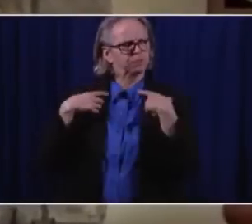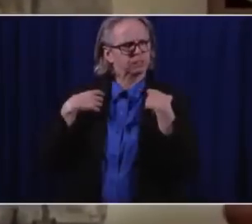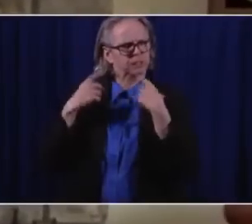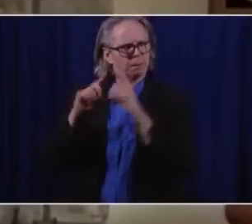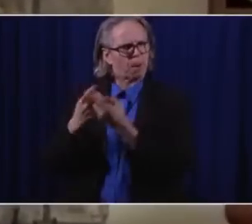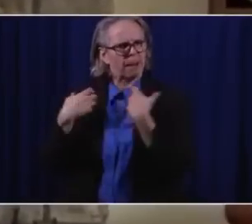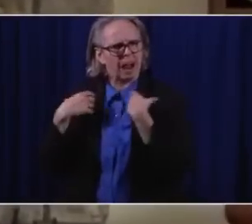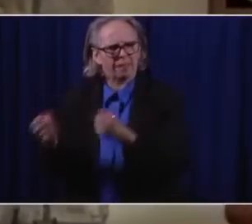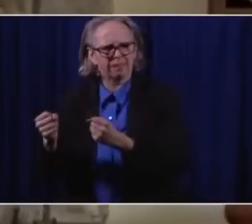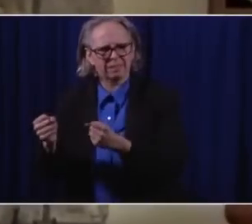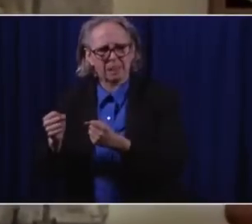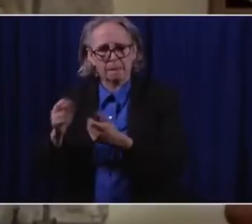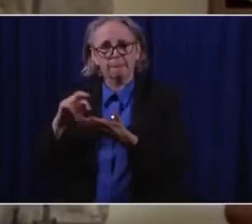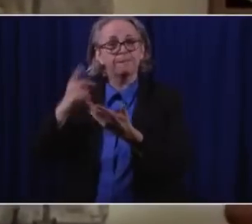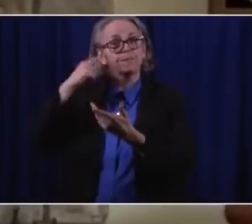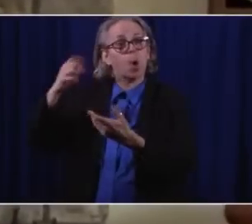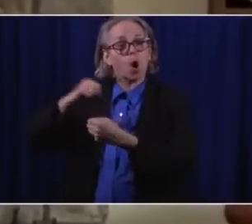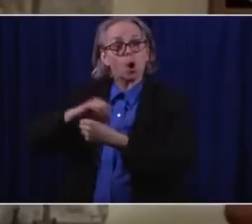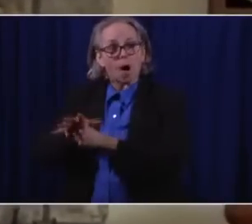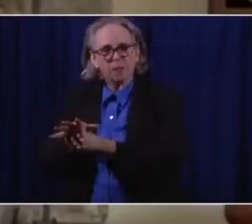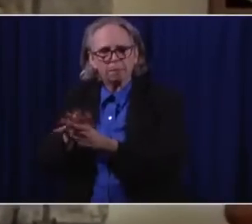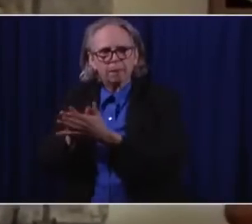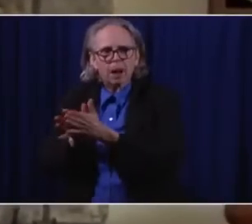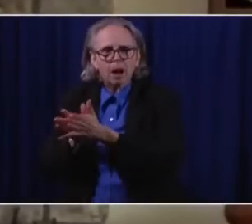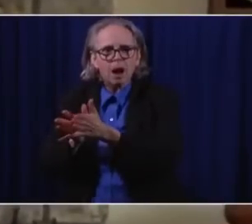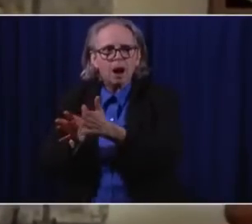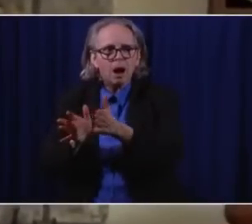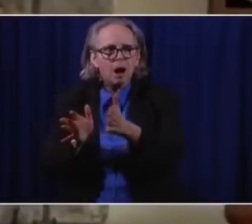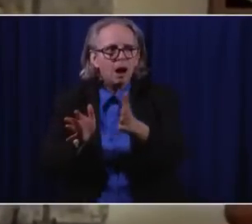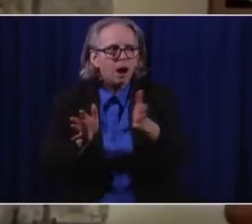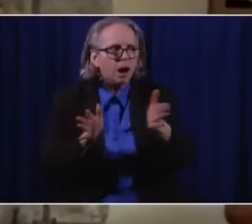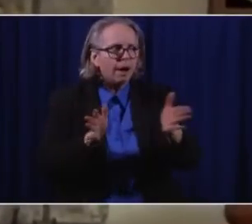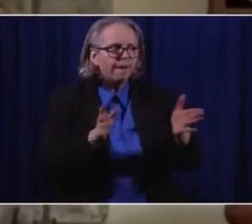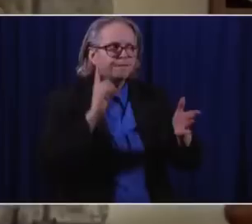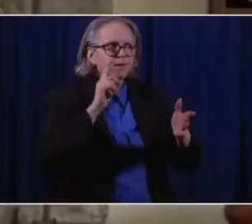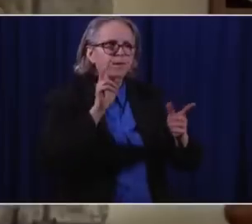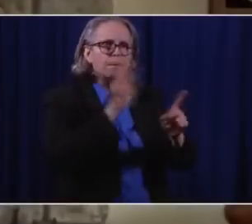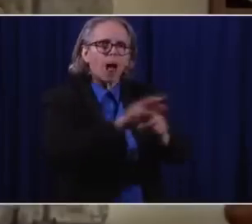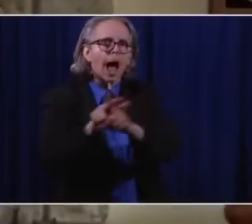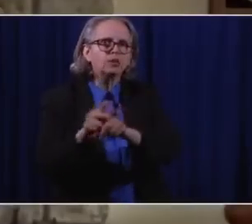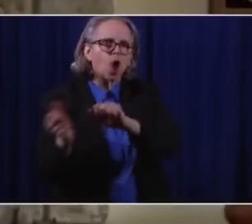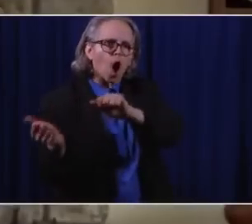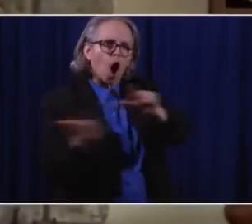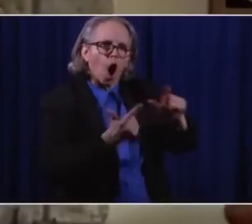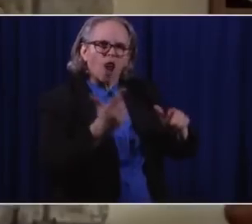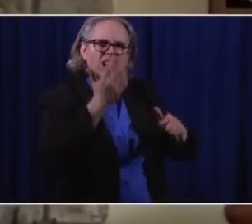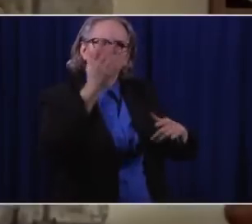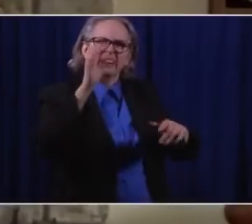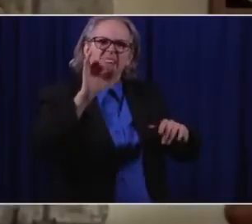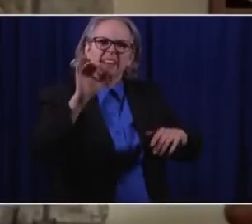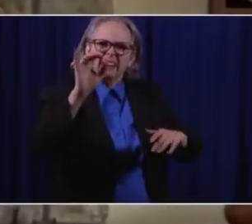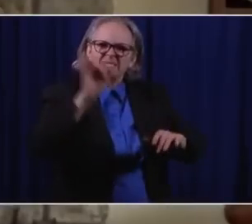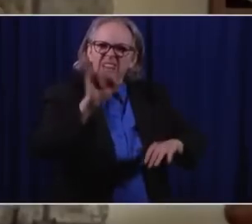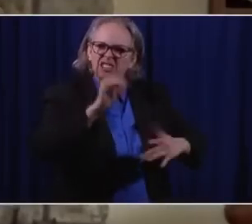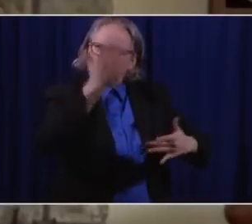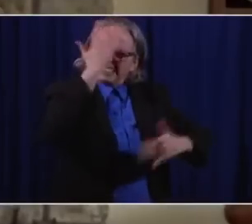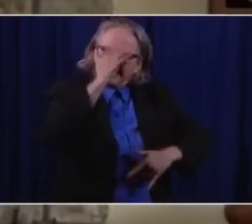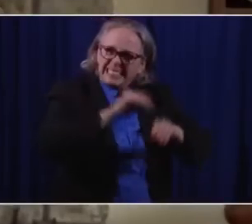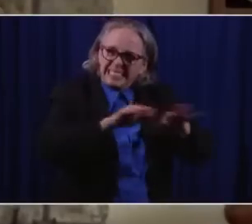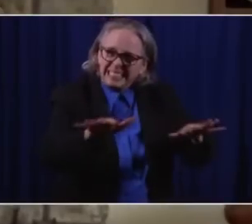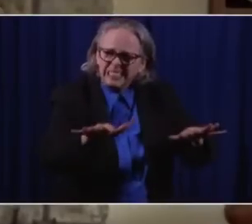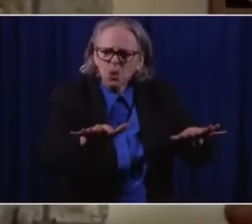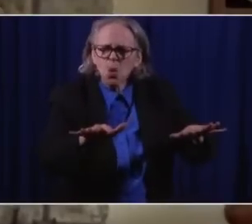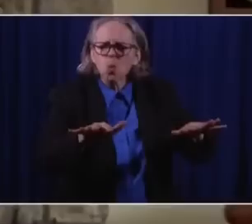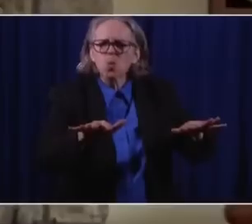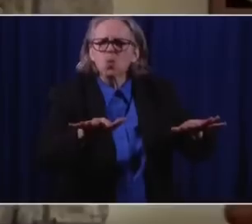ones in the future. That's very, very important, because when we legislate not just